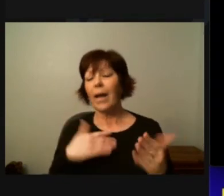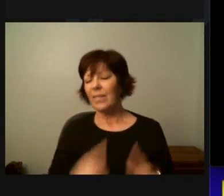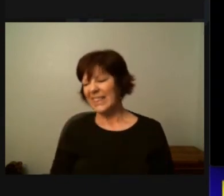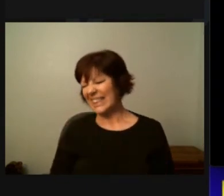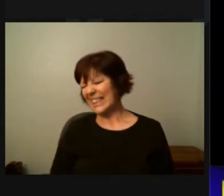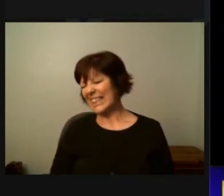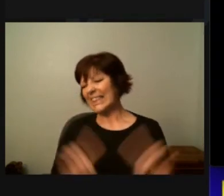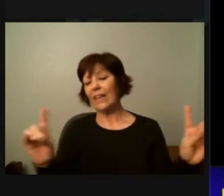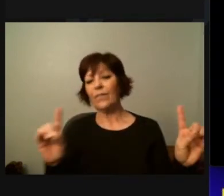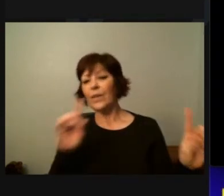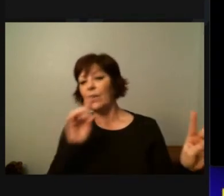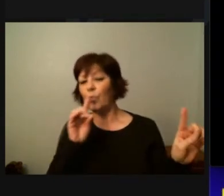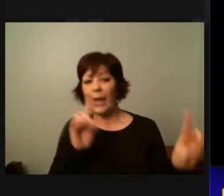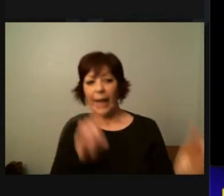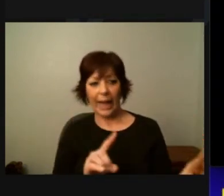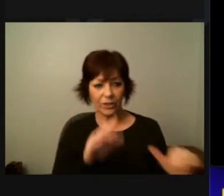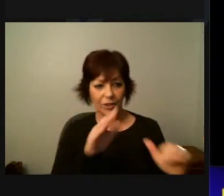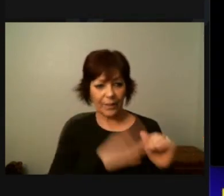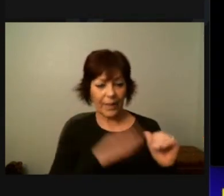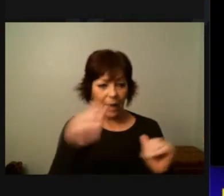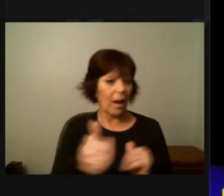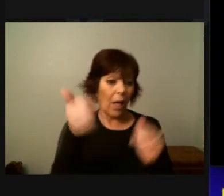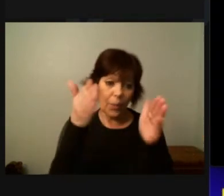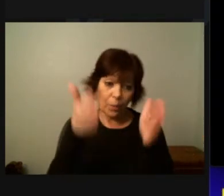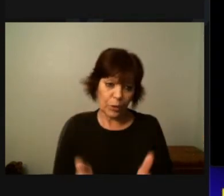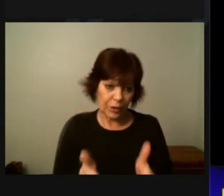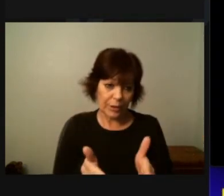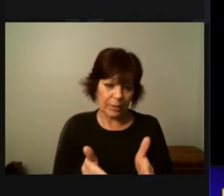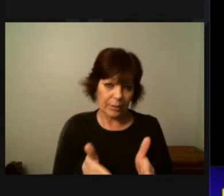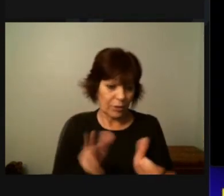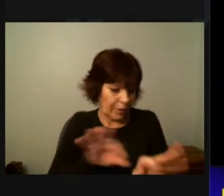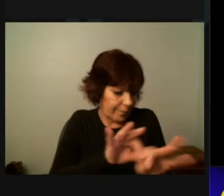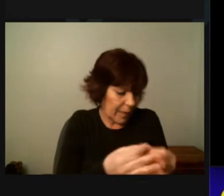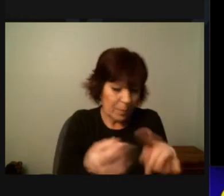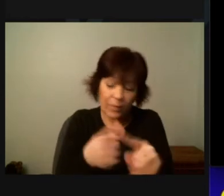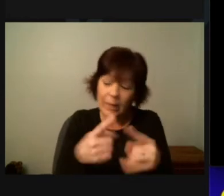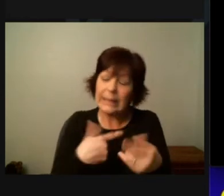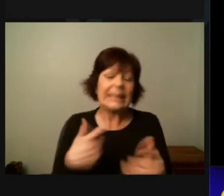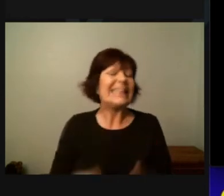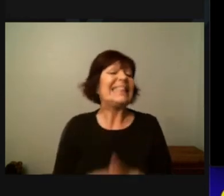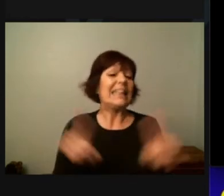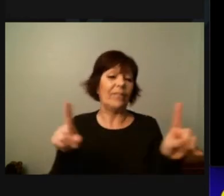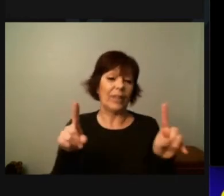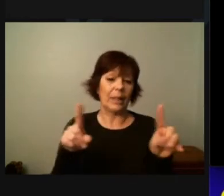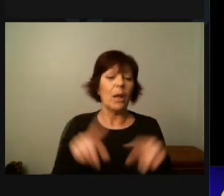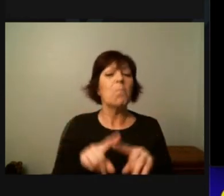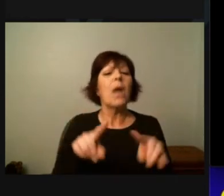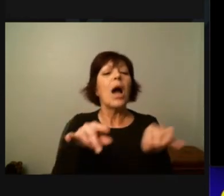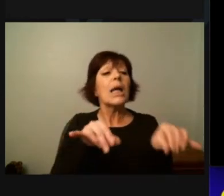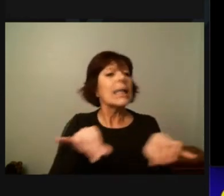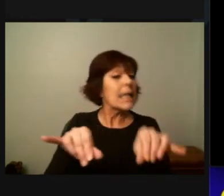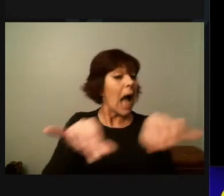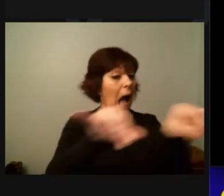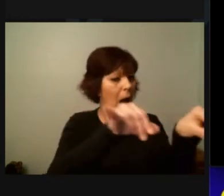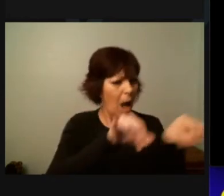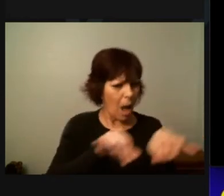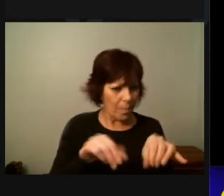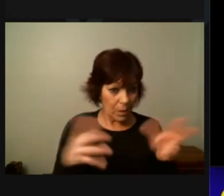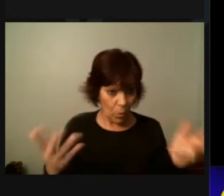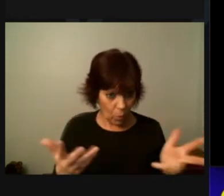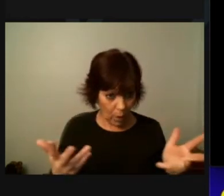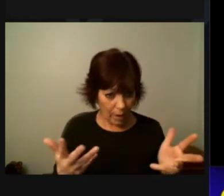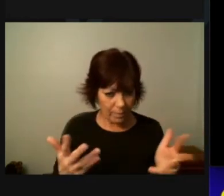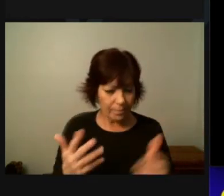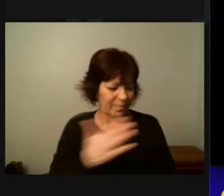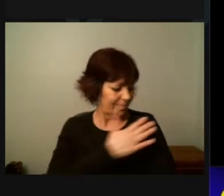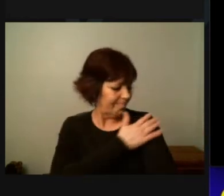different reaction than anybody else in your family or your friend. But some of the common side effects are in the